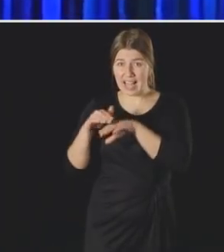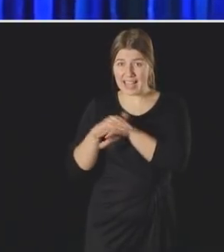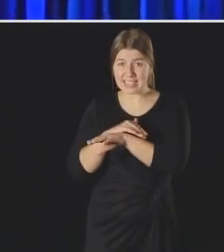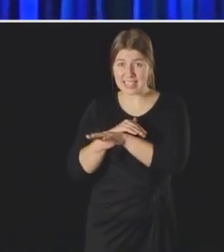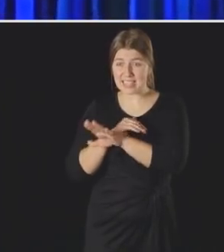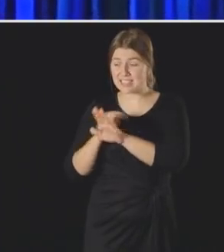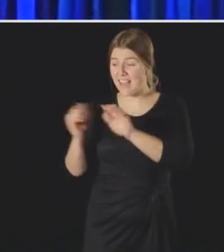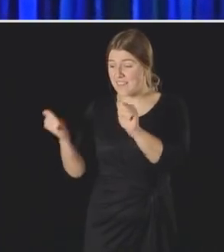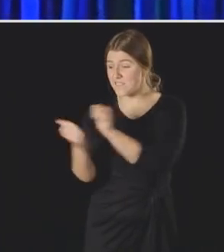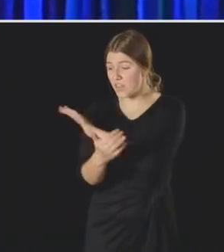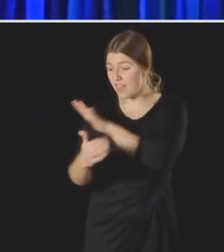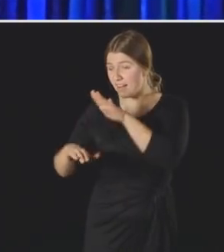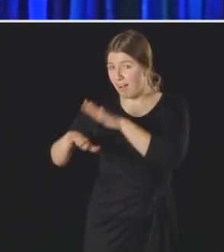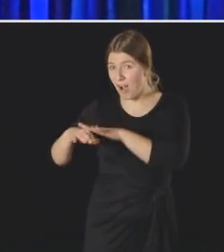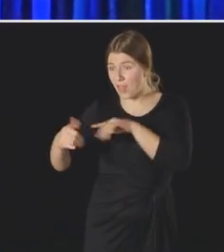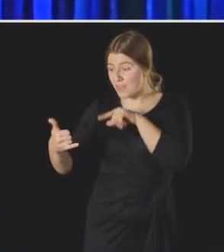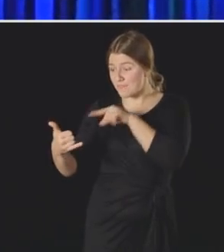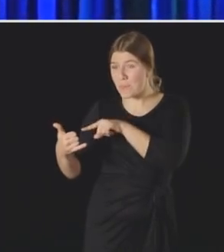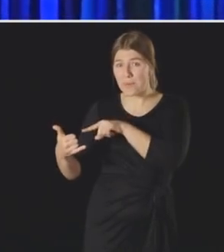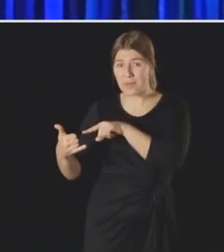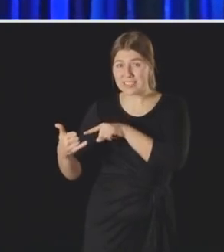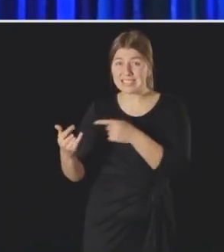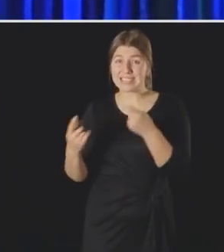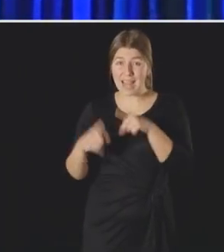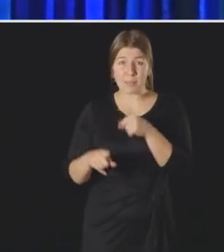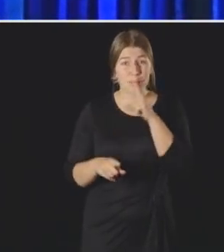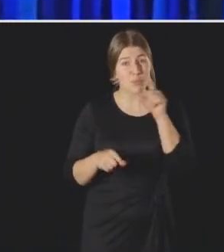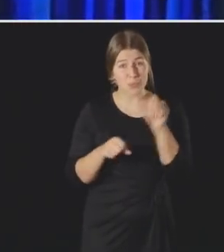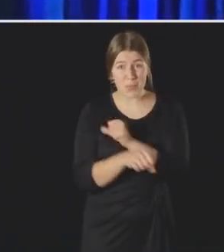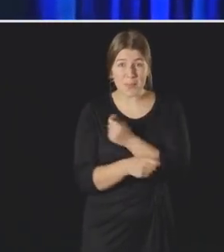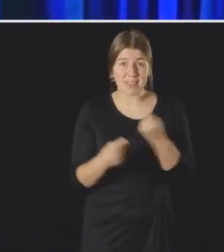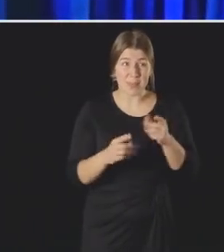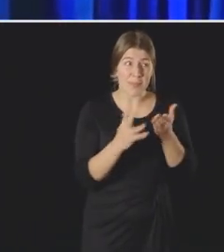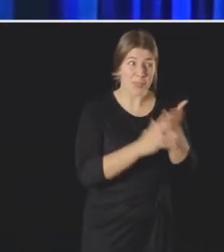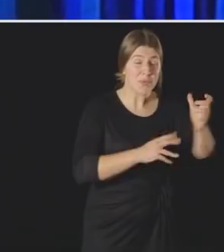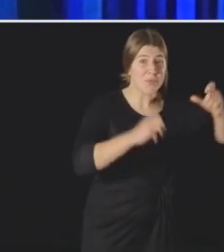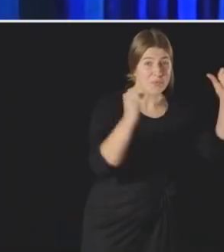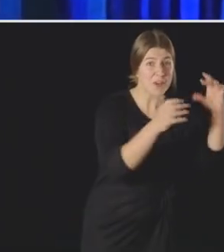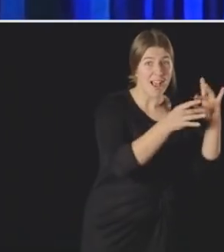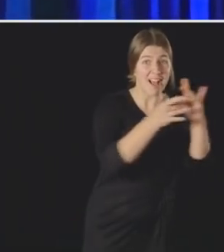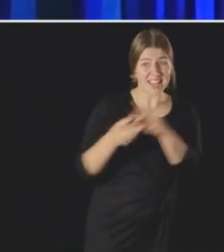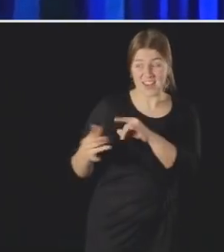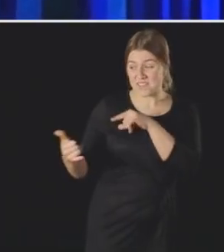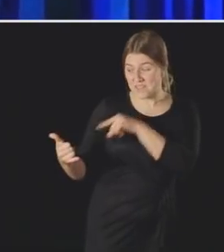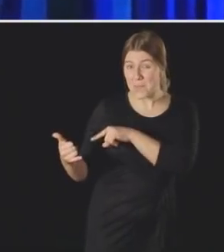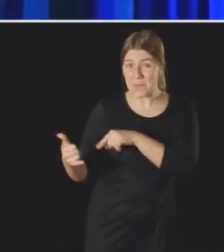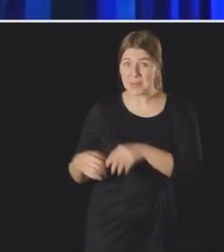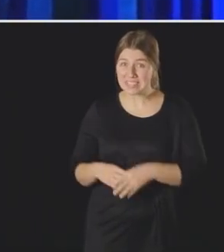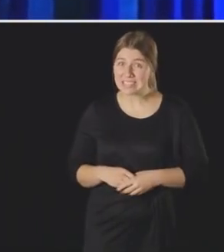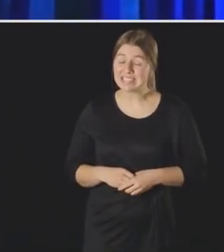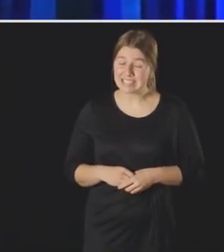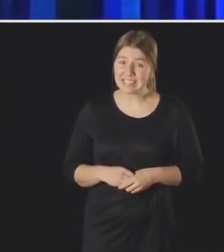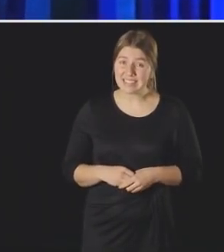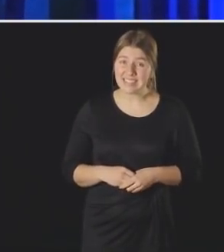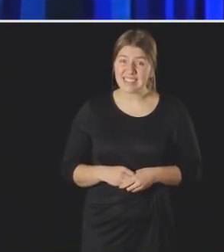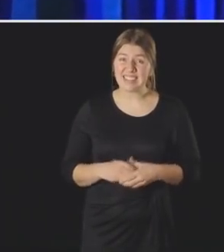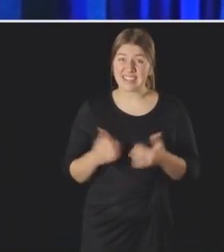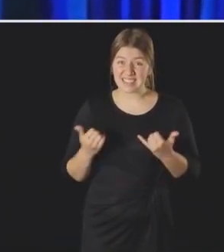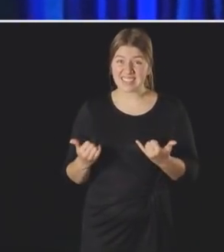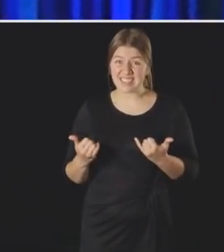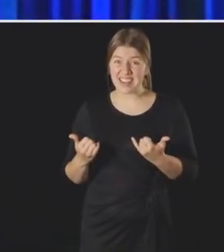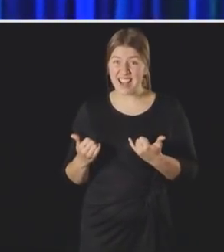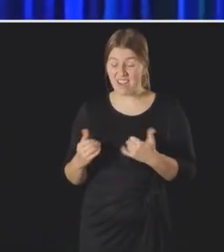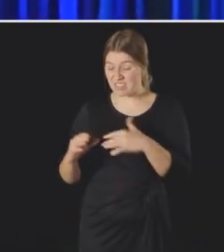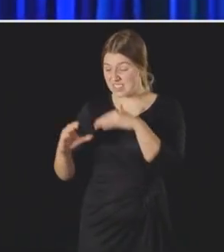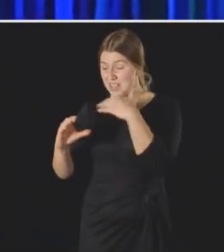gain access to your entire phone. This actually happened, by the way, through a refrigerator. And they